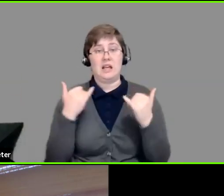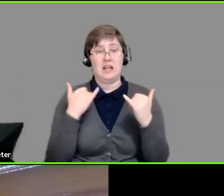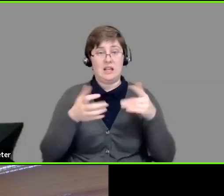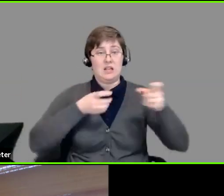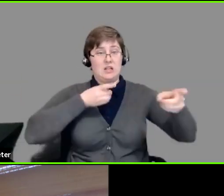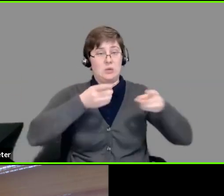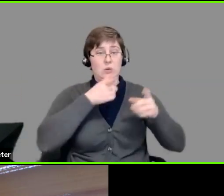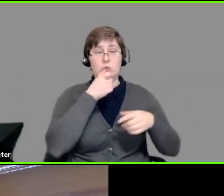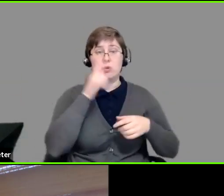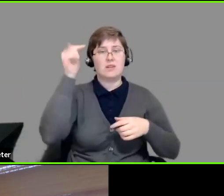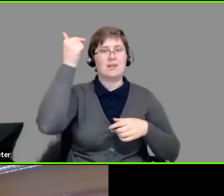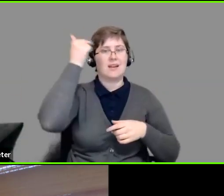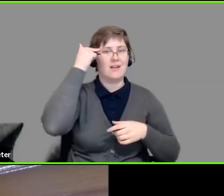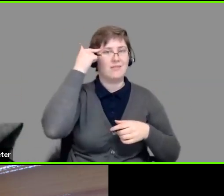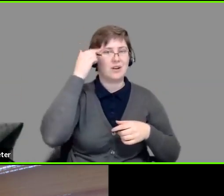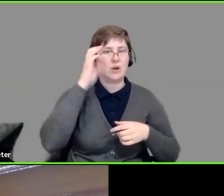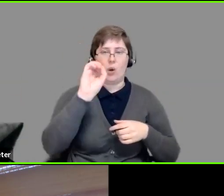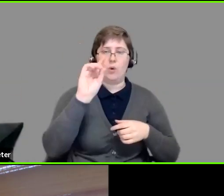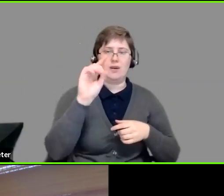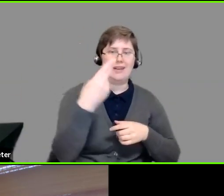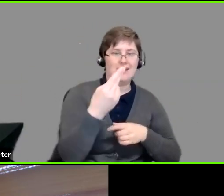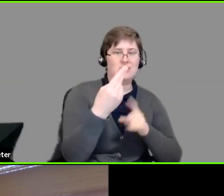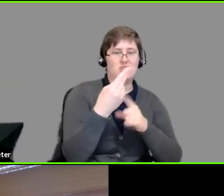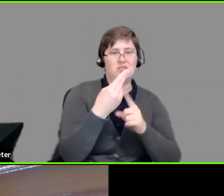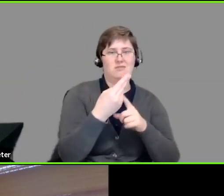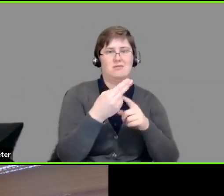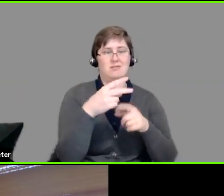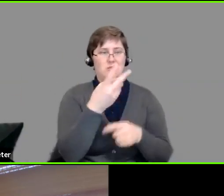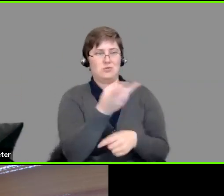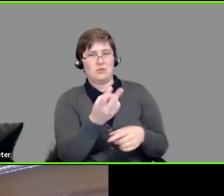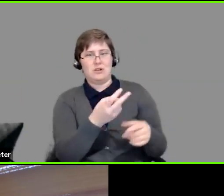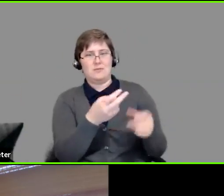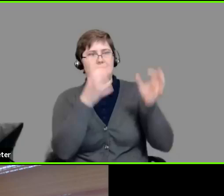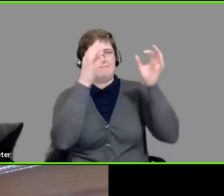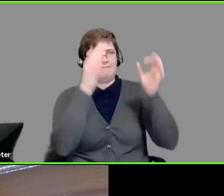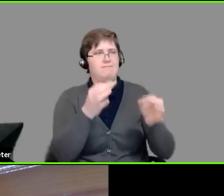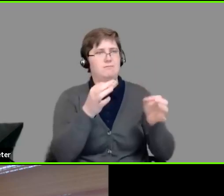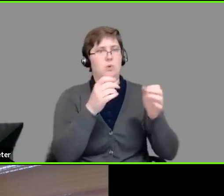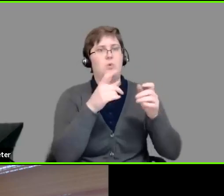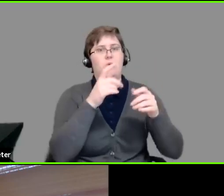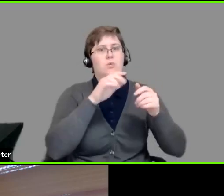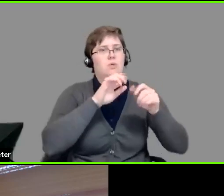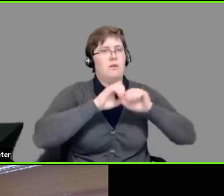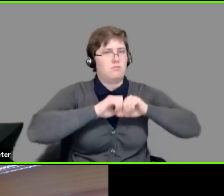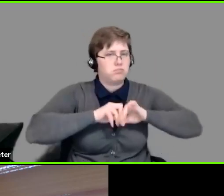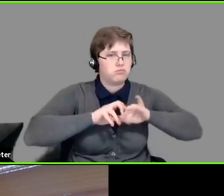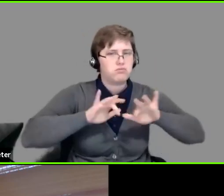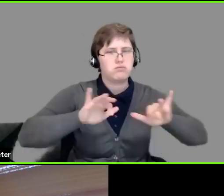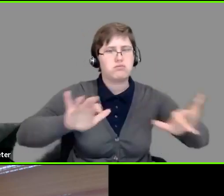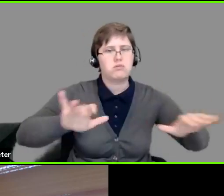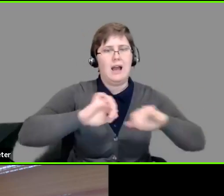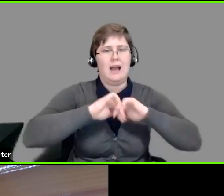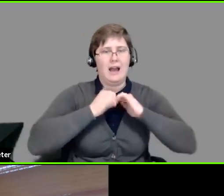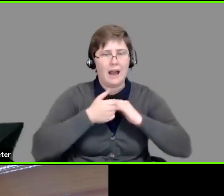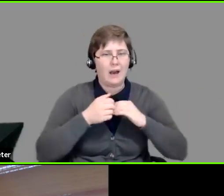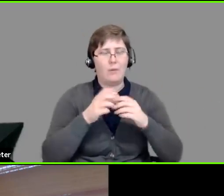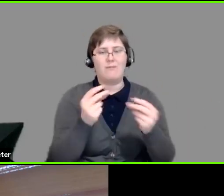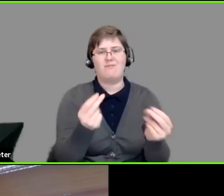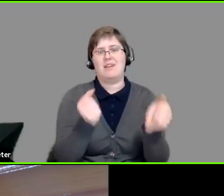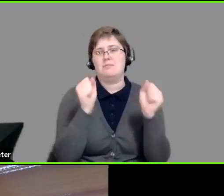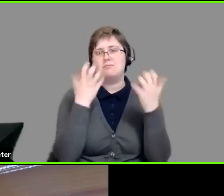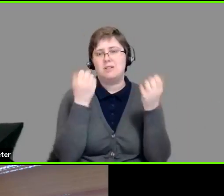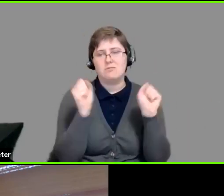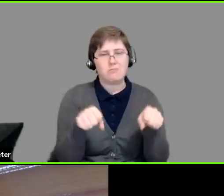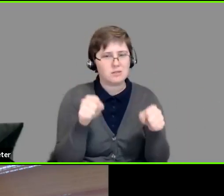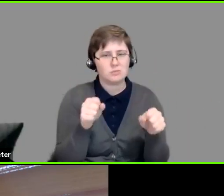the governor and the Ohio Department of Health to actually be able then to get these vaccines out to the community as fast as